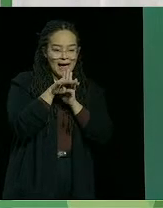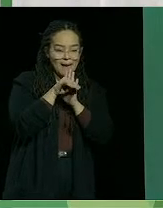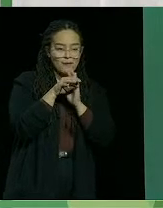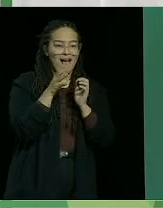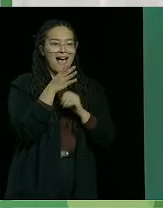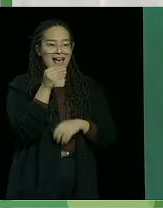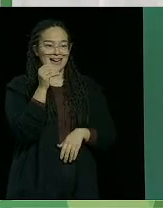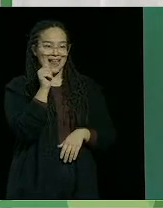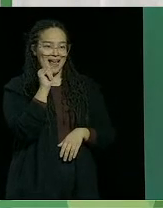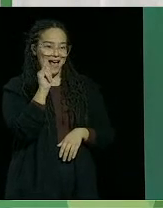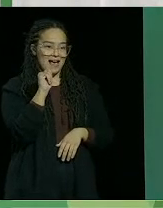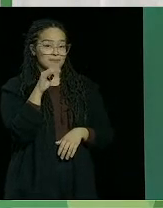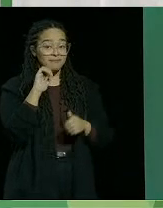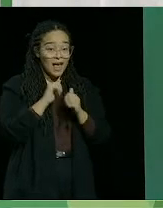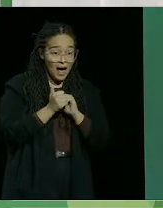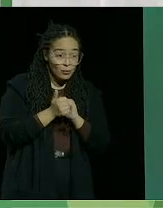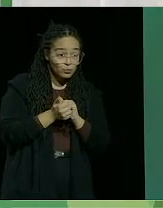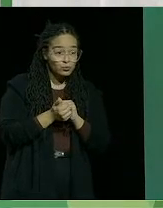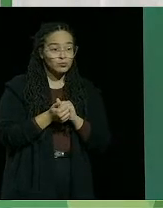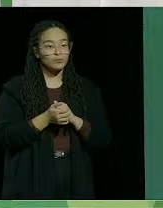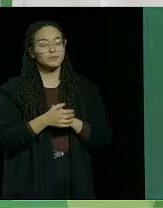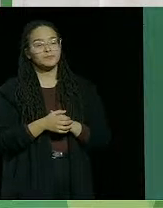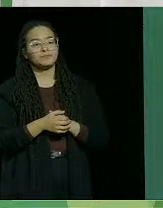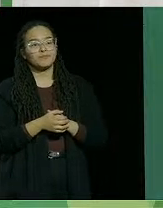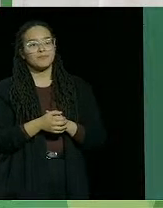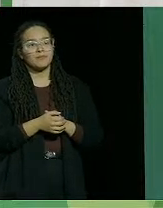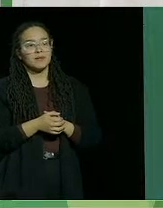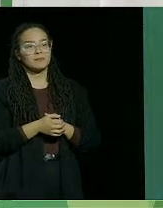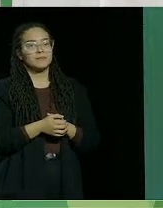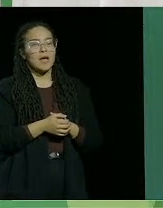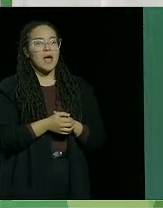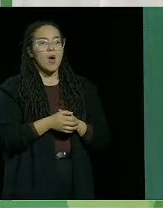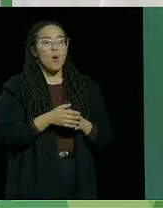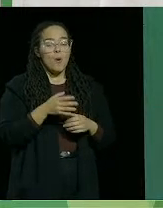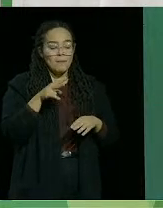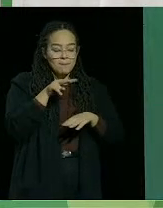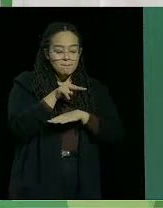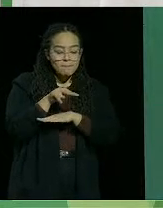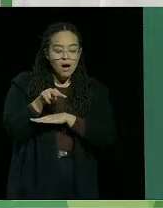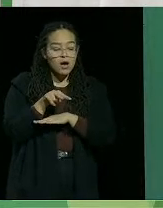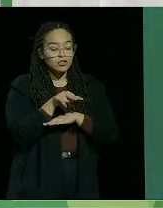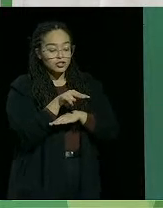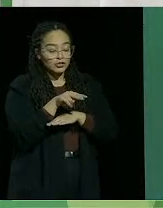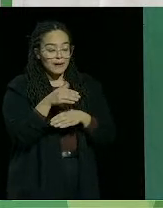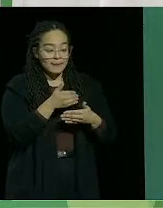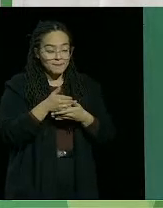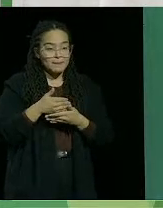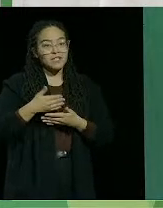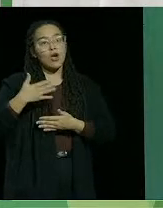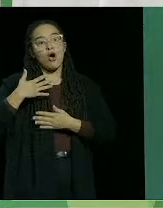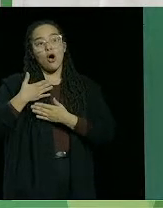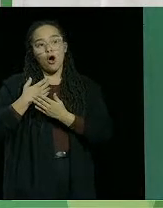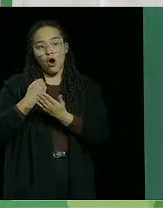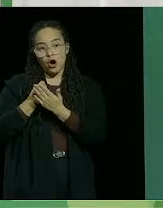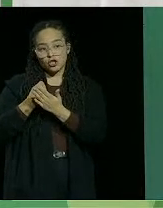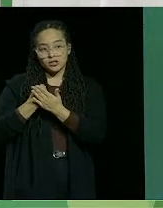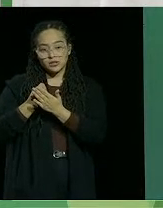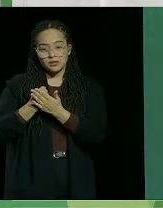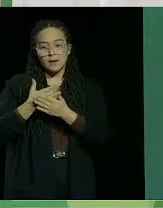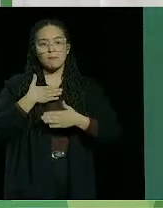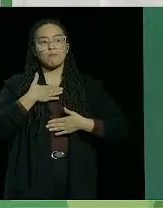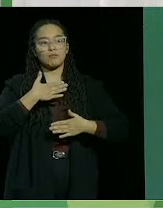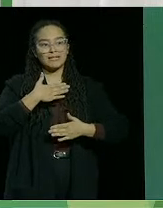AI. How exactly does it do this? It does this by monitoring your baby's heart and respiratory